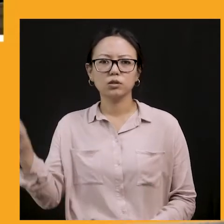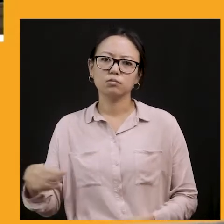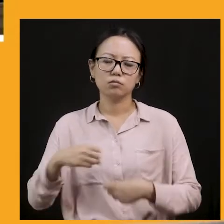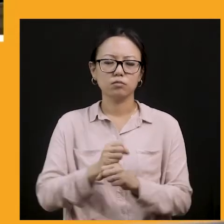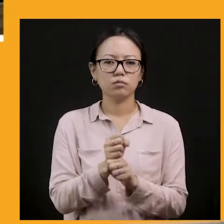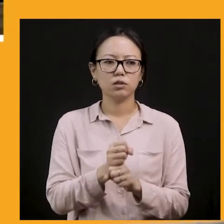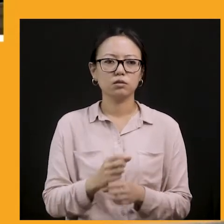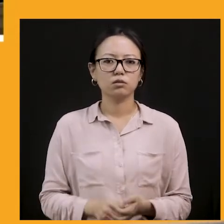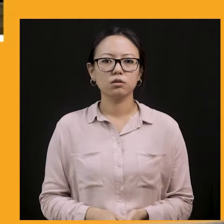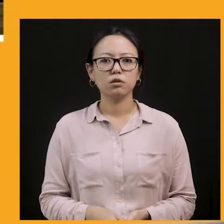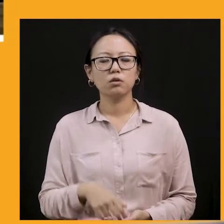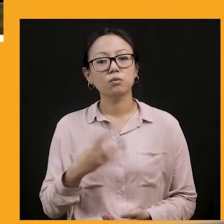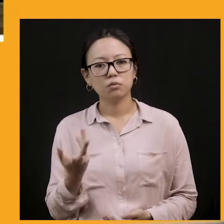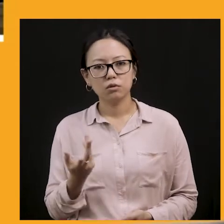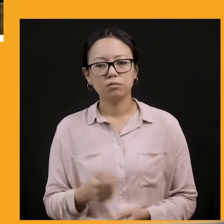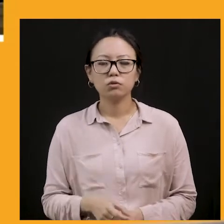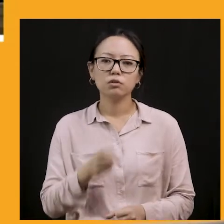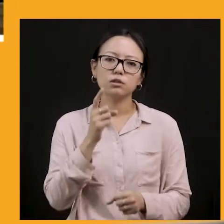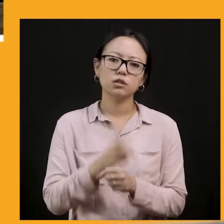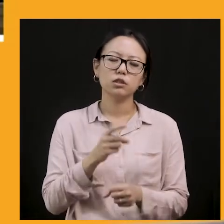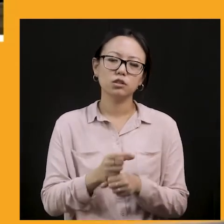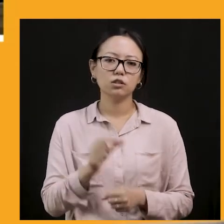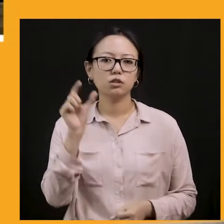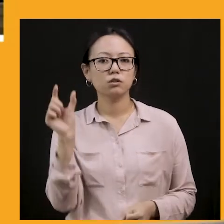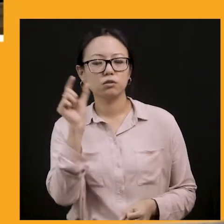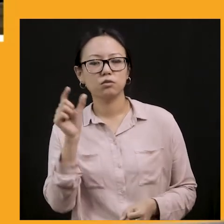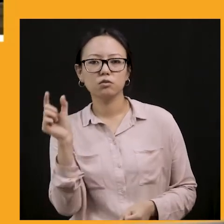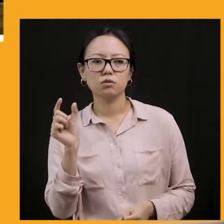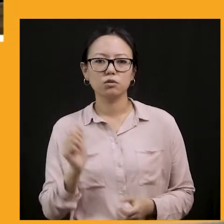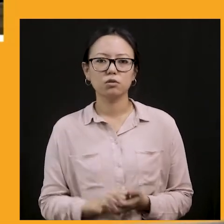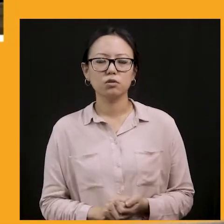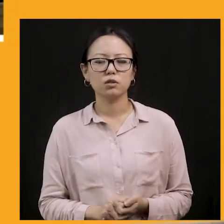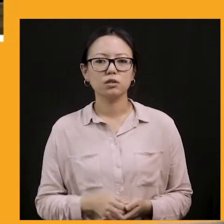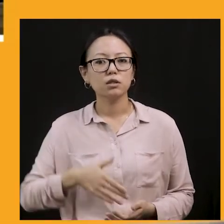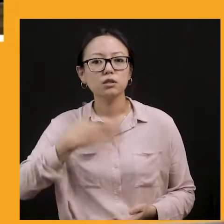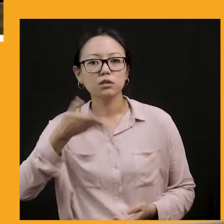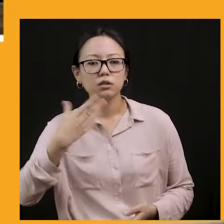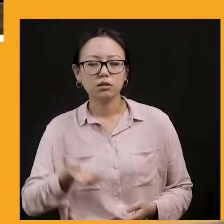so that the teachers can write and teach students,